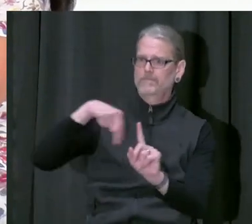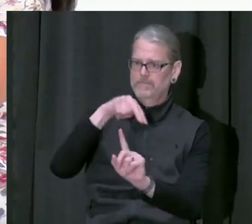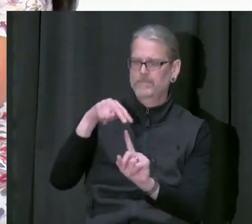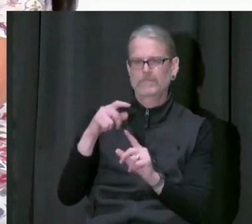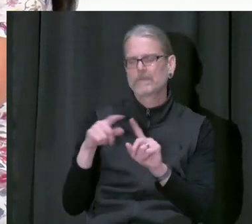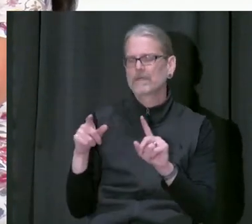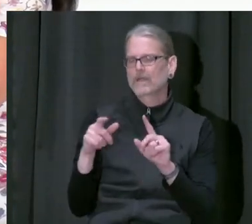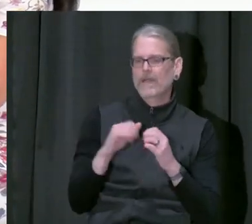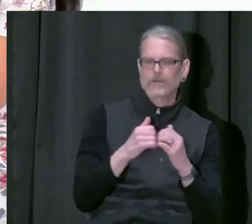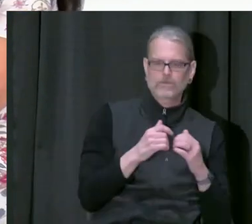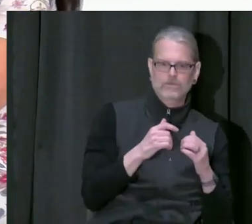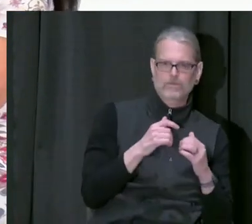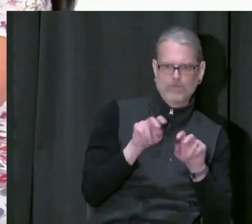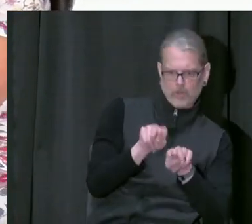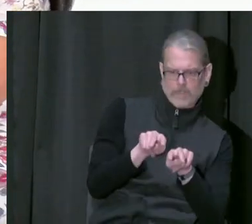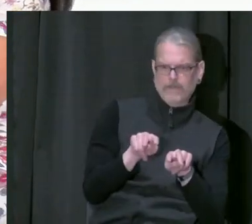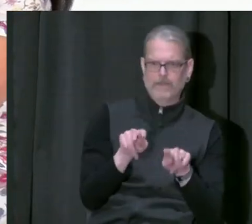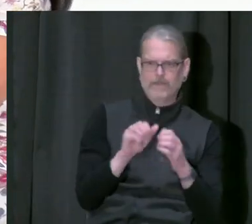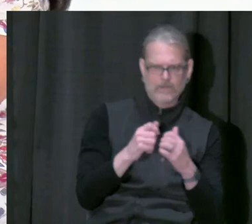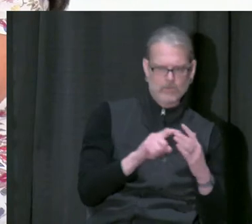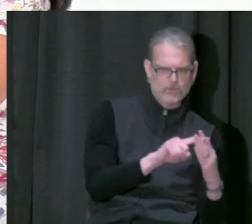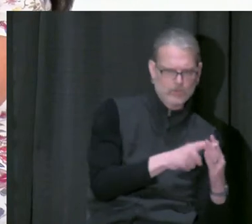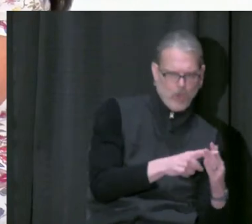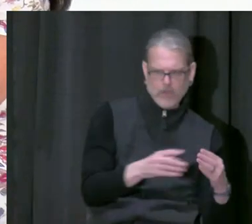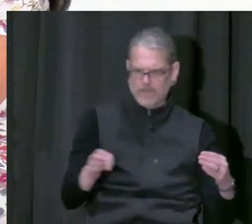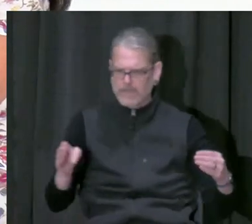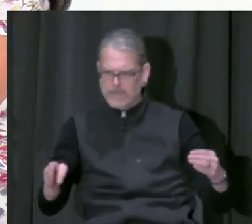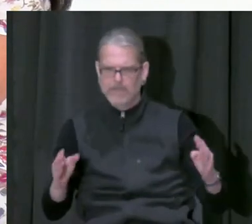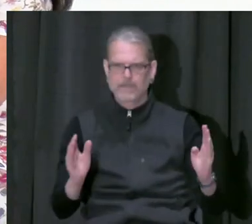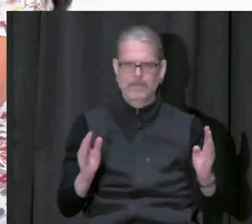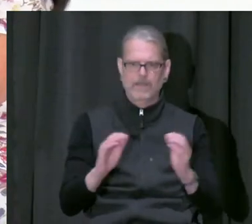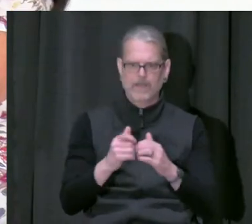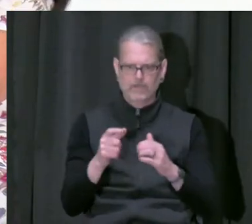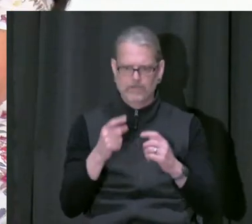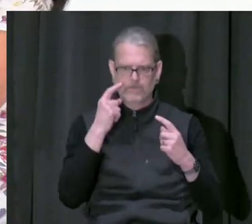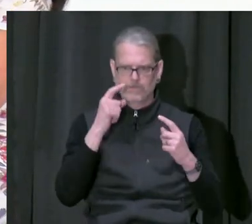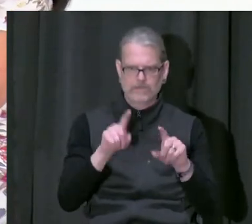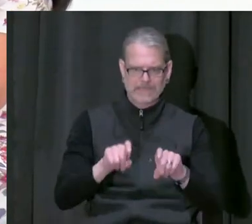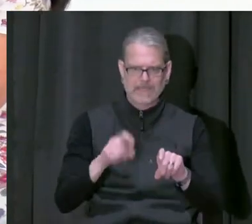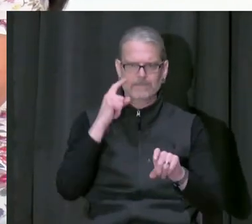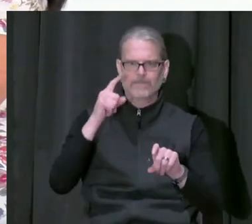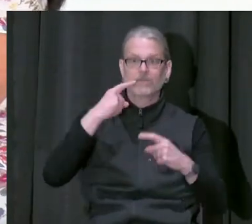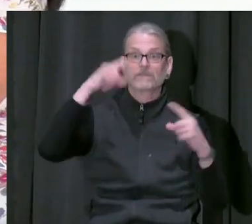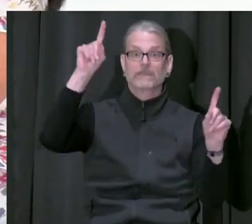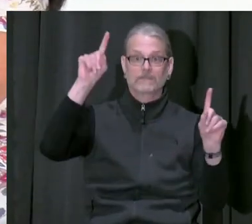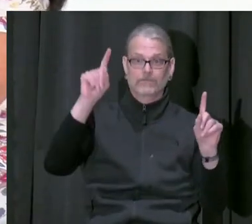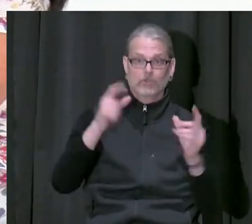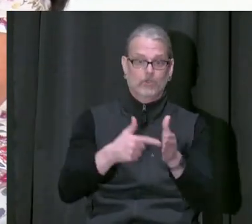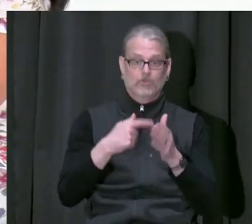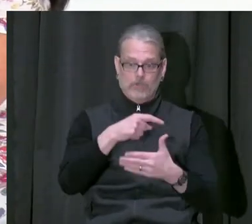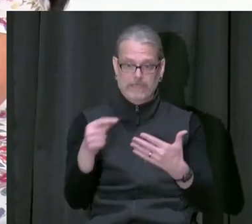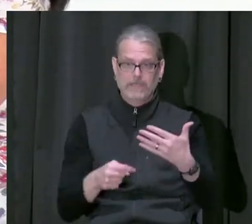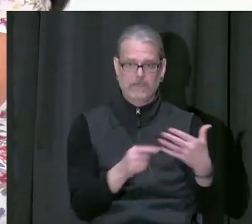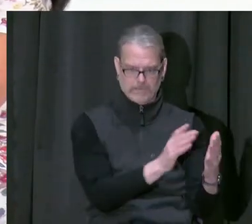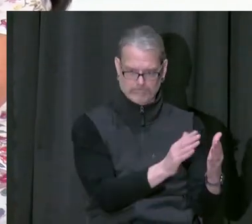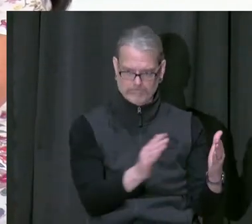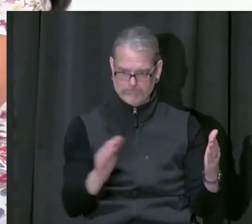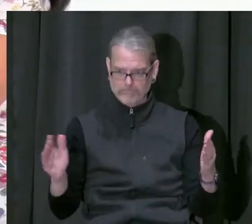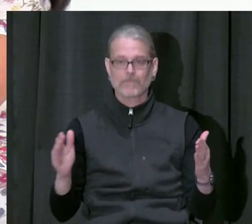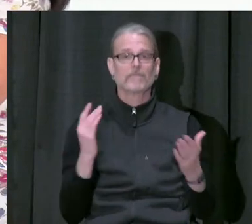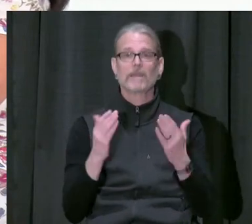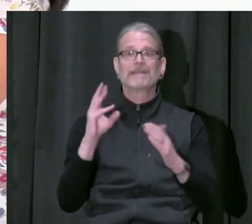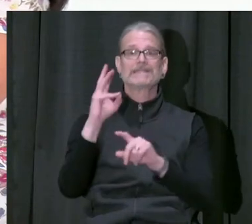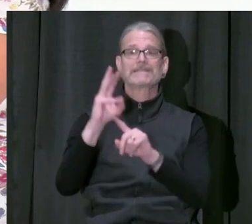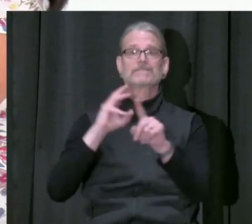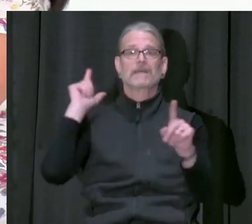you start with it? What do you define? How do you test for a specific, you know, success criteria? You come back 6 months later, there might be something,